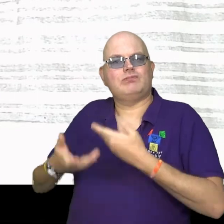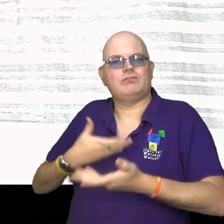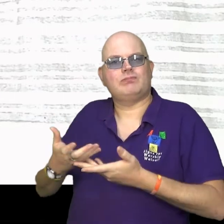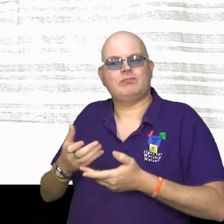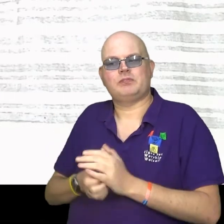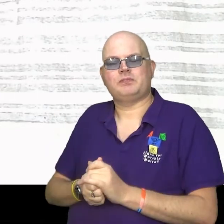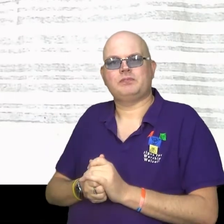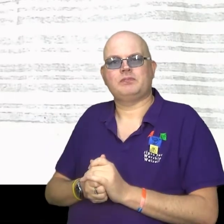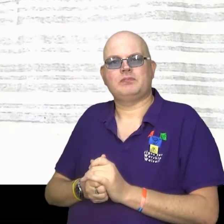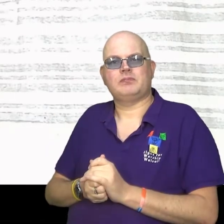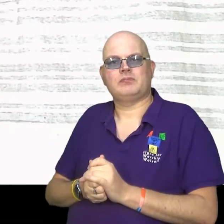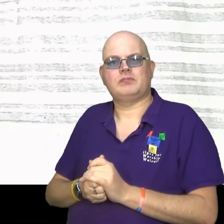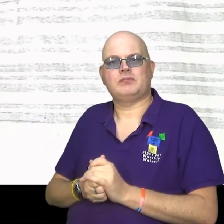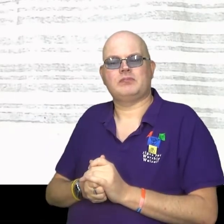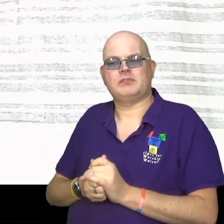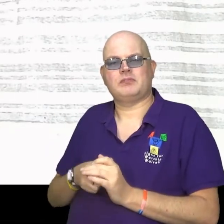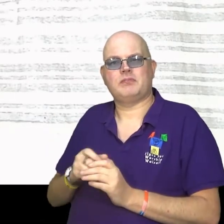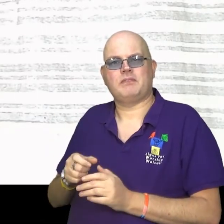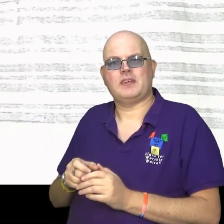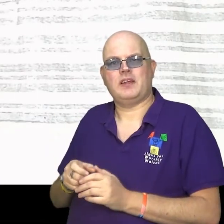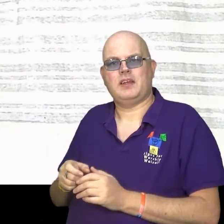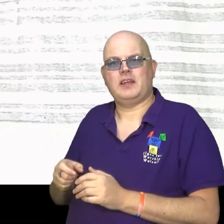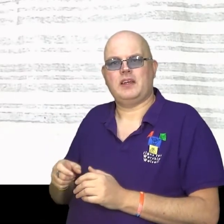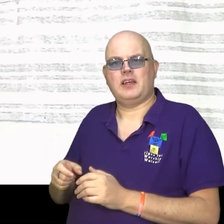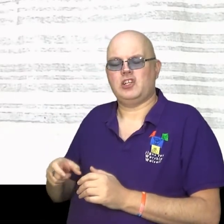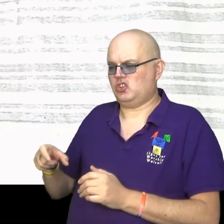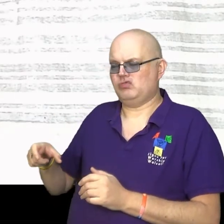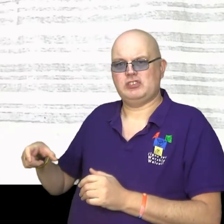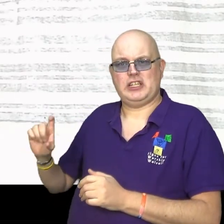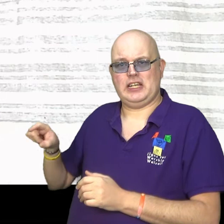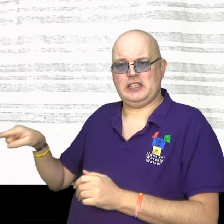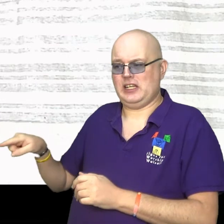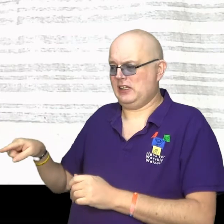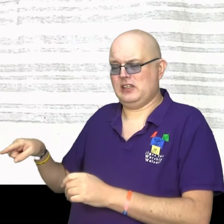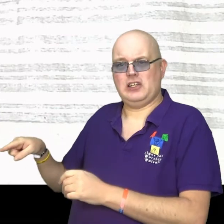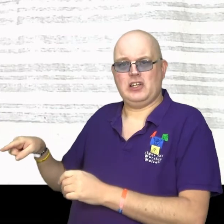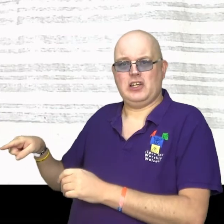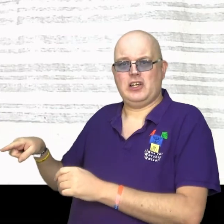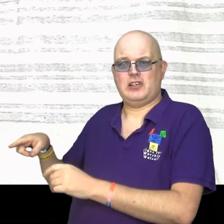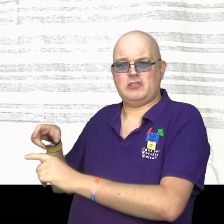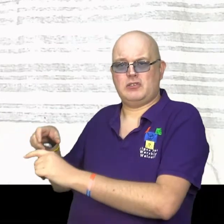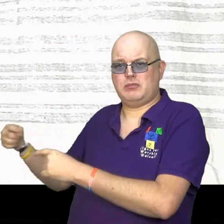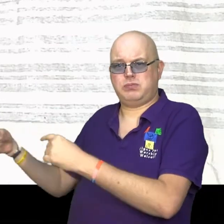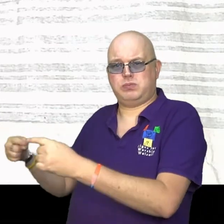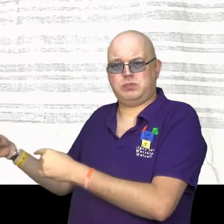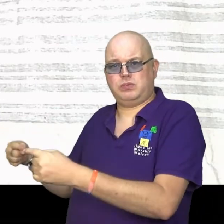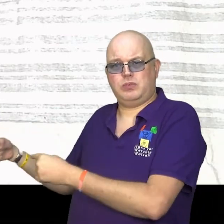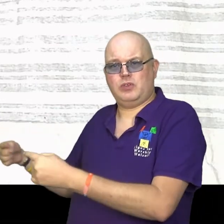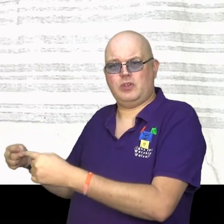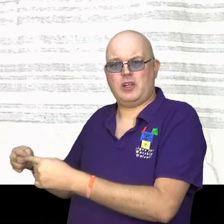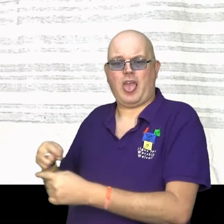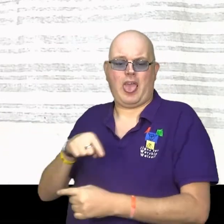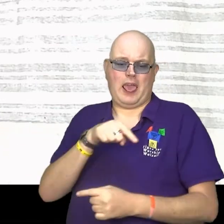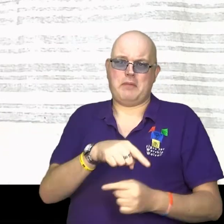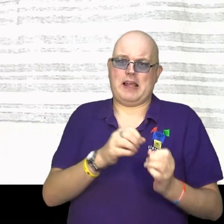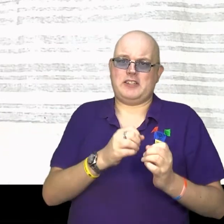story. Co-king Nabonidus is off fighting the Persians and the Medes. And co-king Belshazzar, as